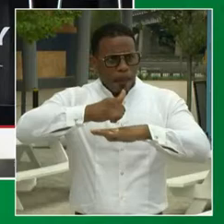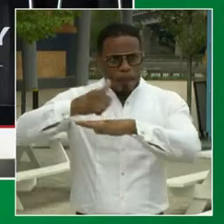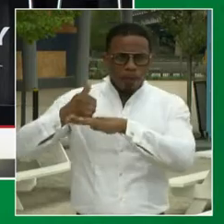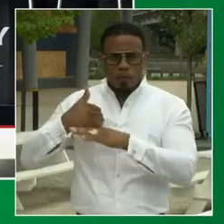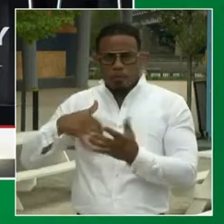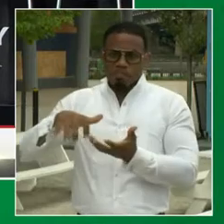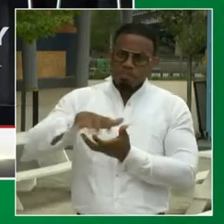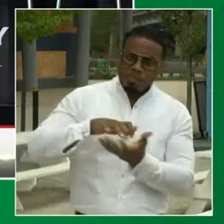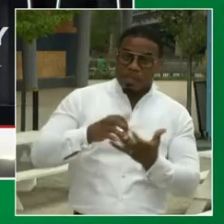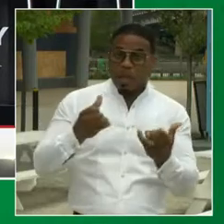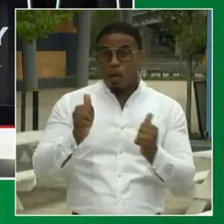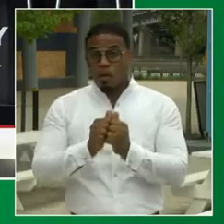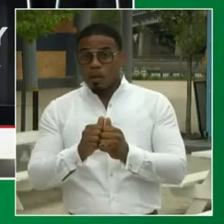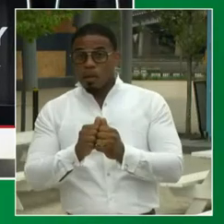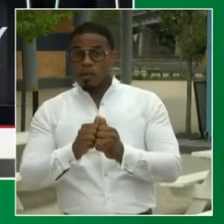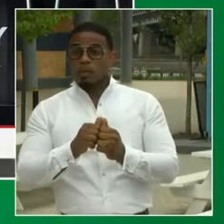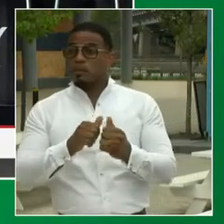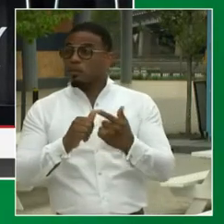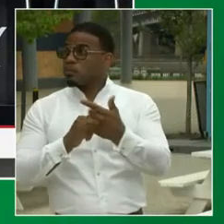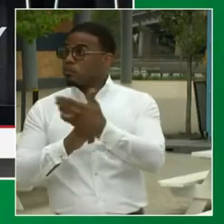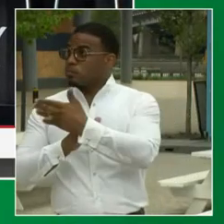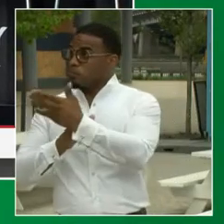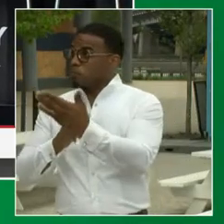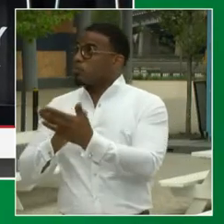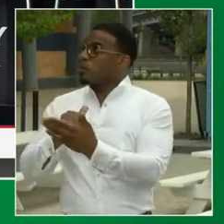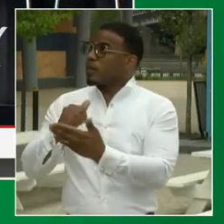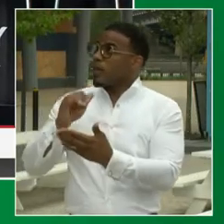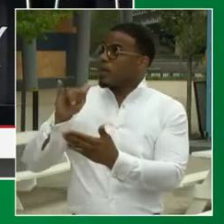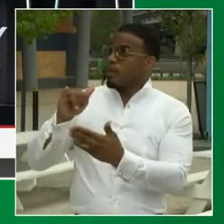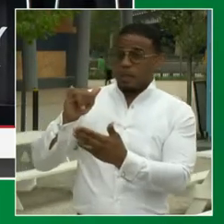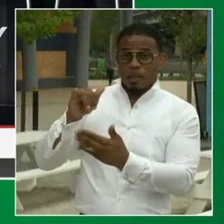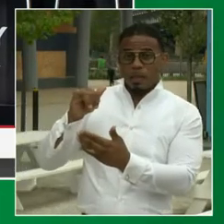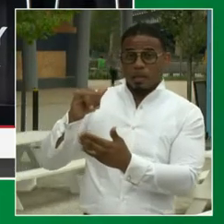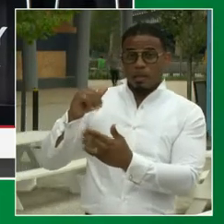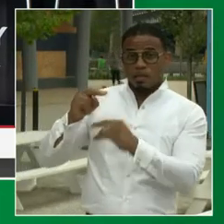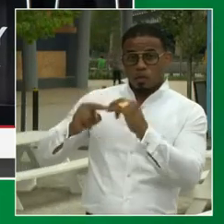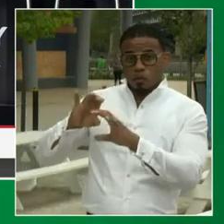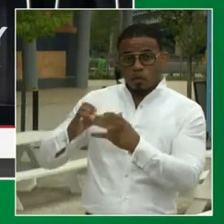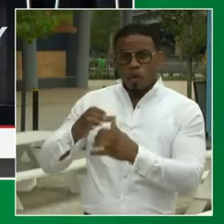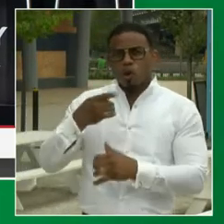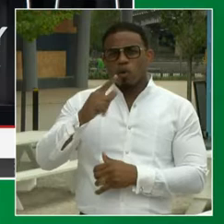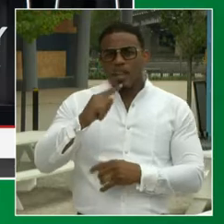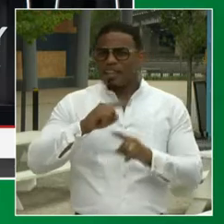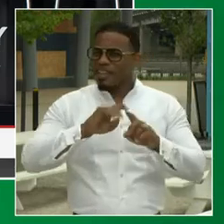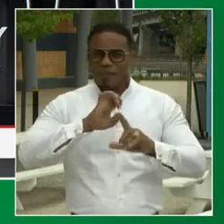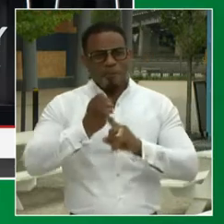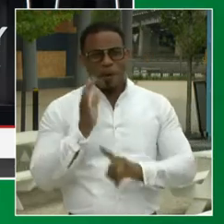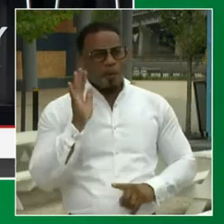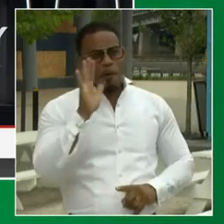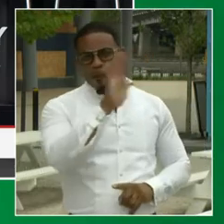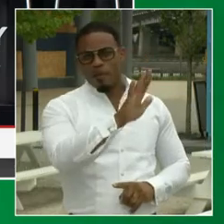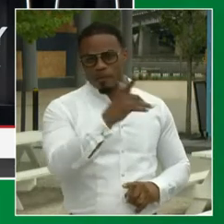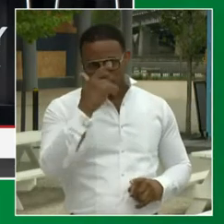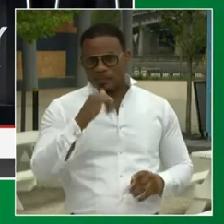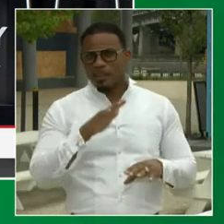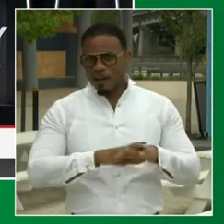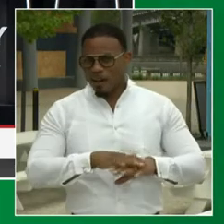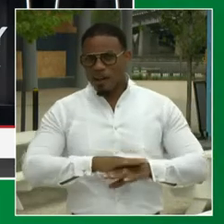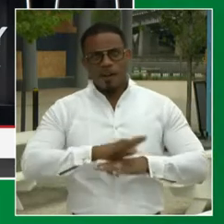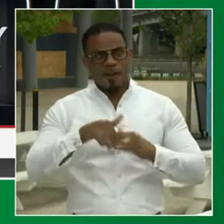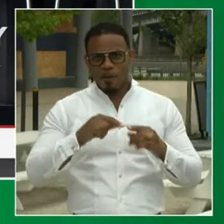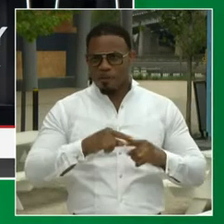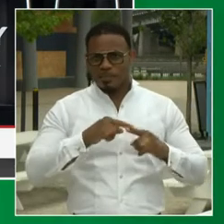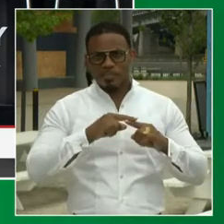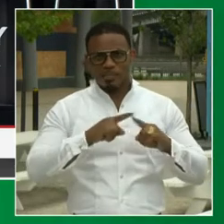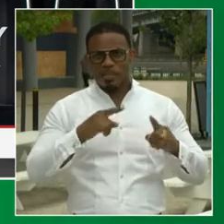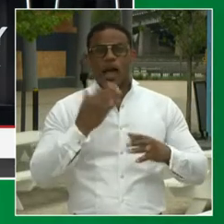we mix a lot with the Marin and the MRP group. And then Georgetown is in a different environment as well because we're on an old site